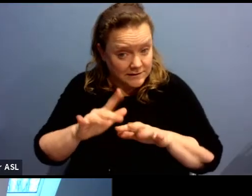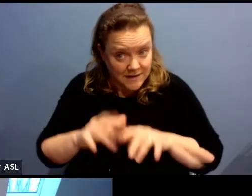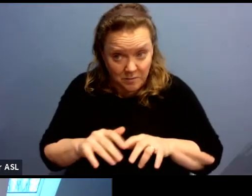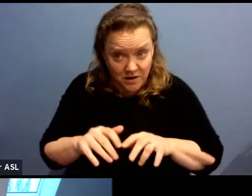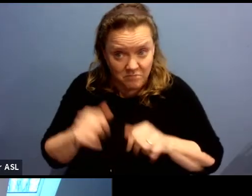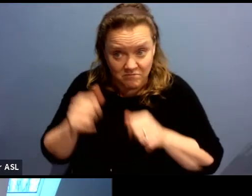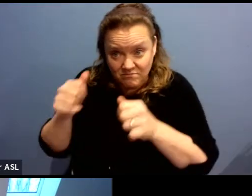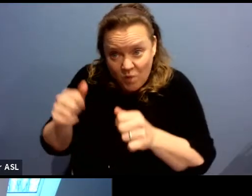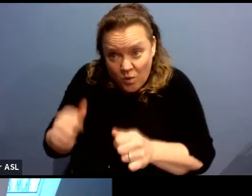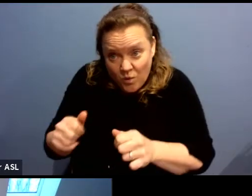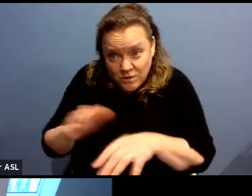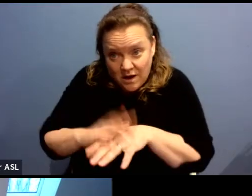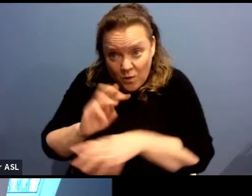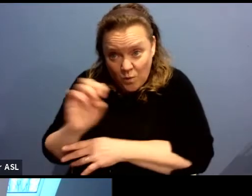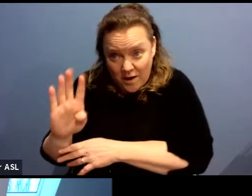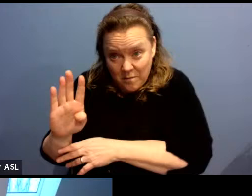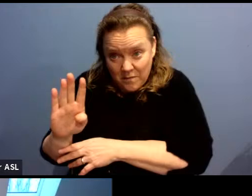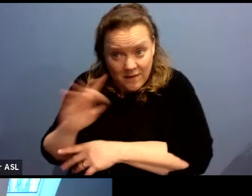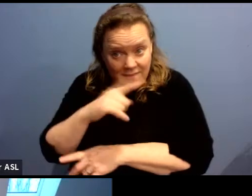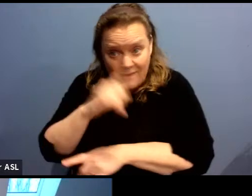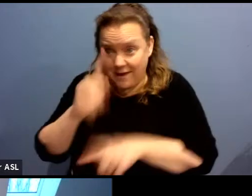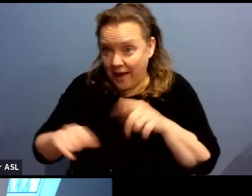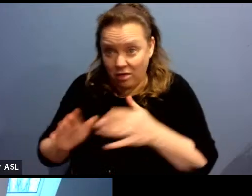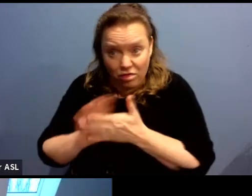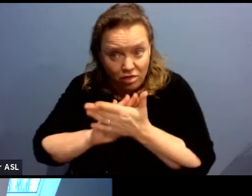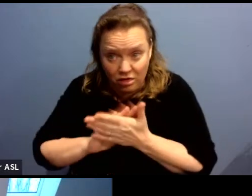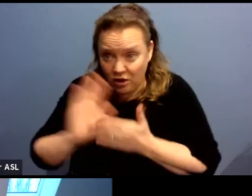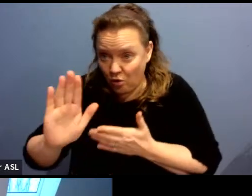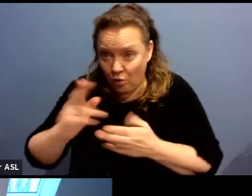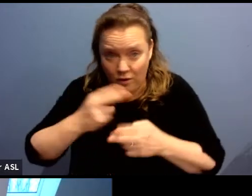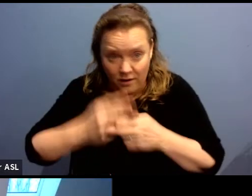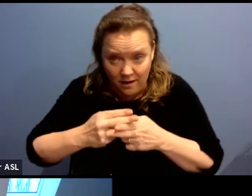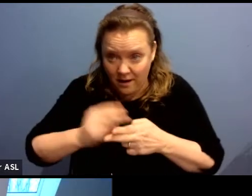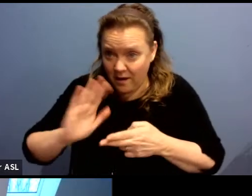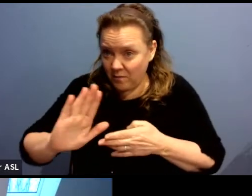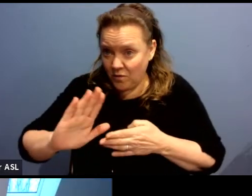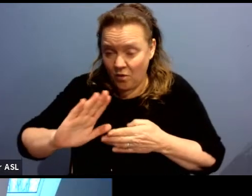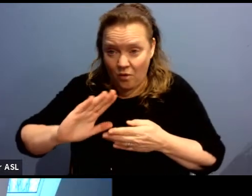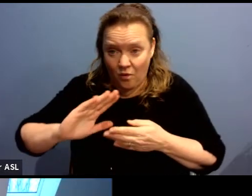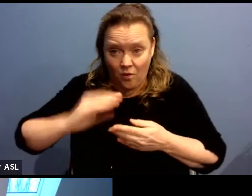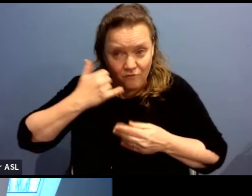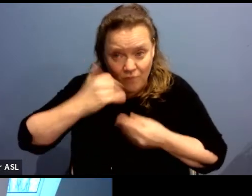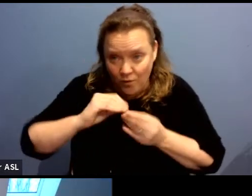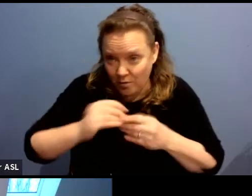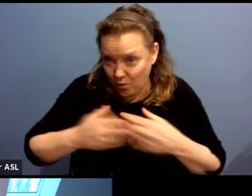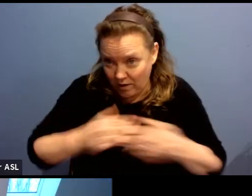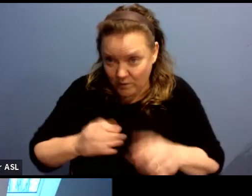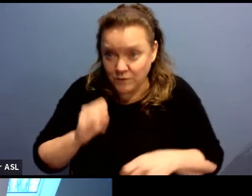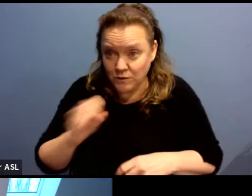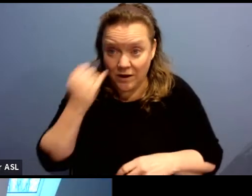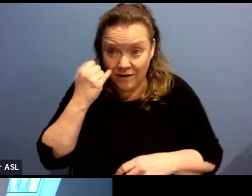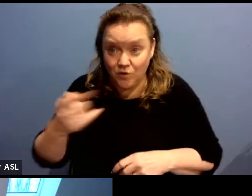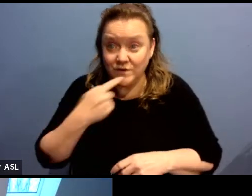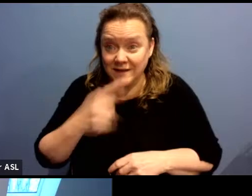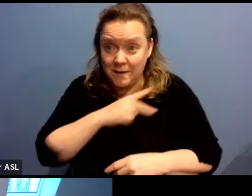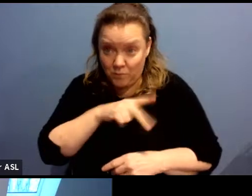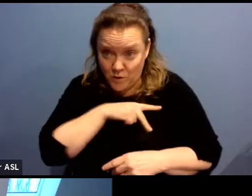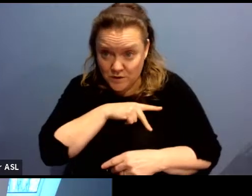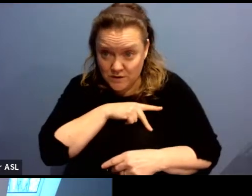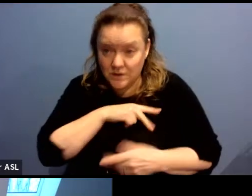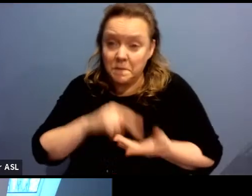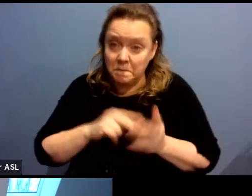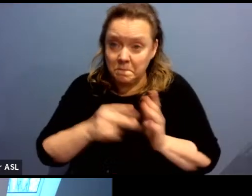information provided. Further testimony may be submitted and must be received by 5 p.m.